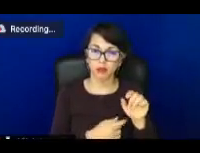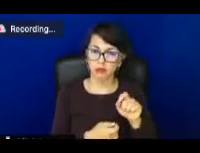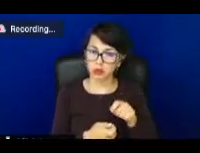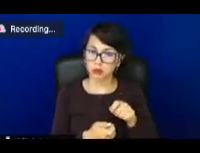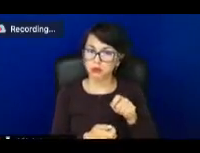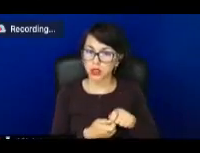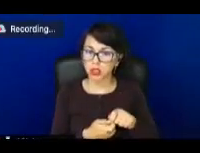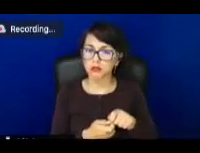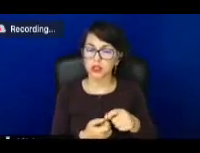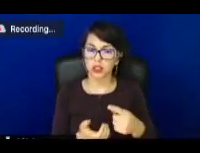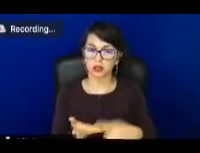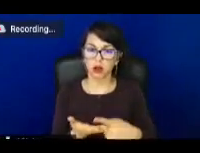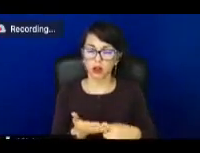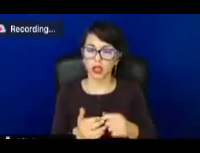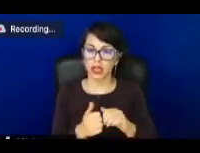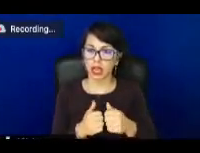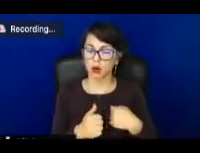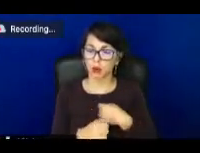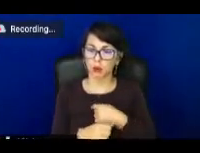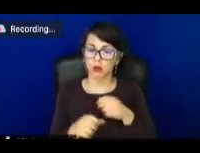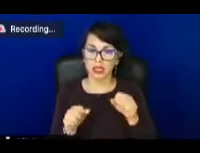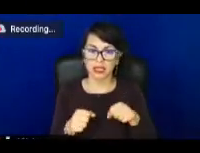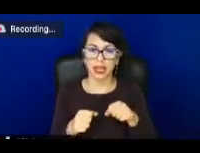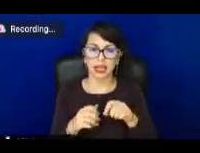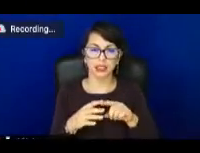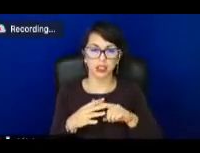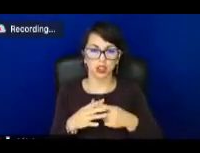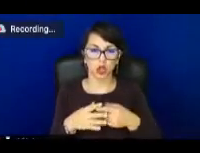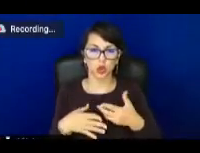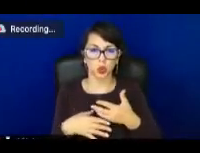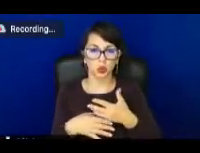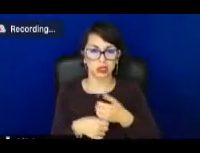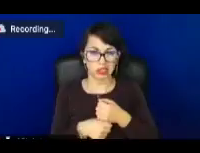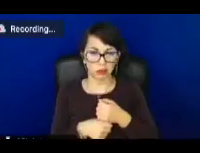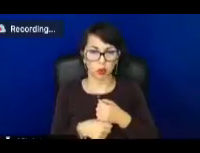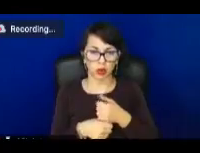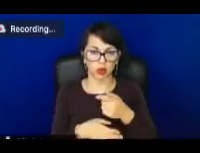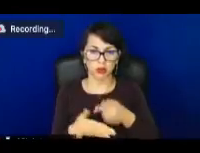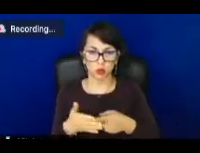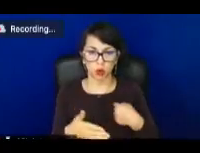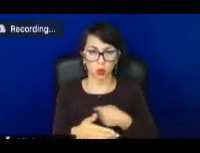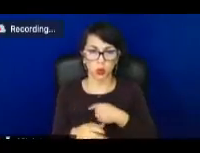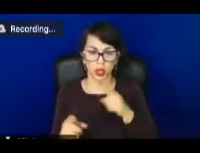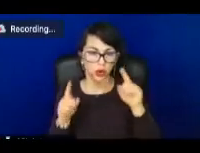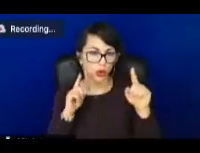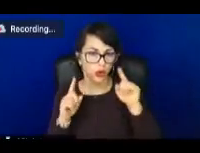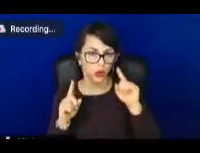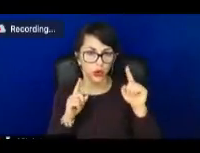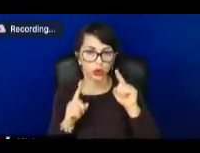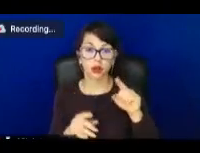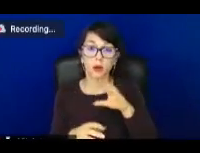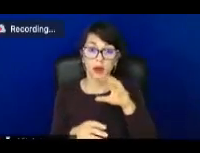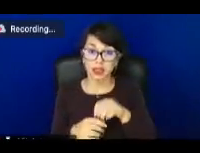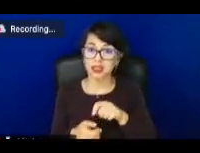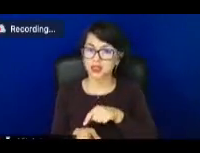we can sort of summarize what we've heard in a given zone,